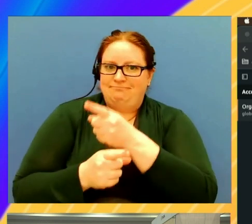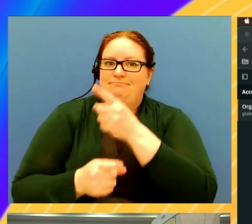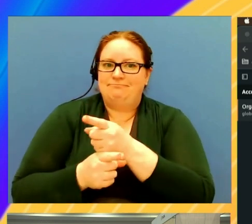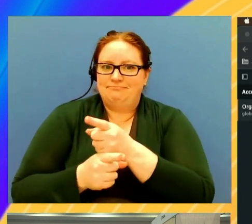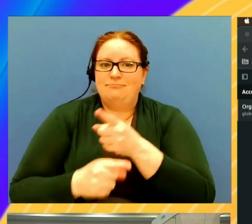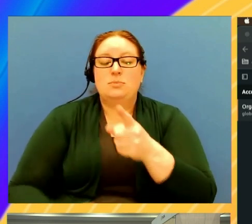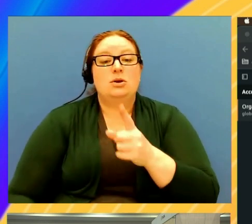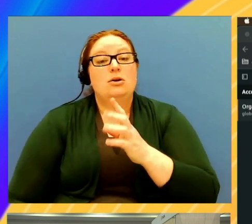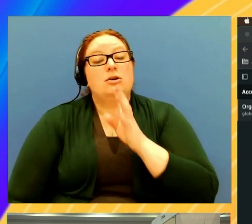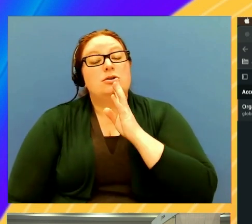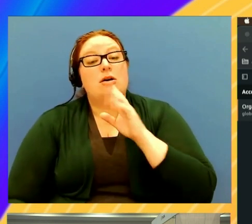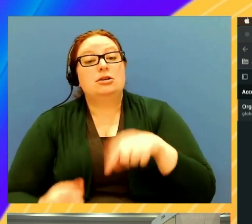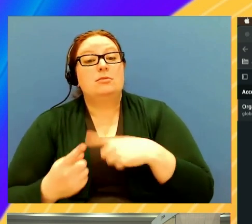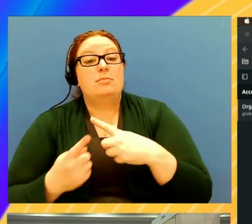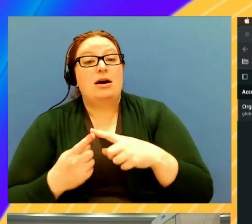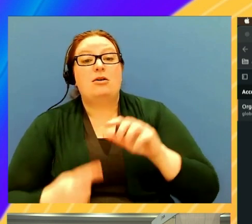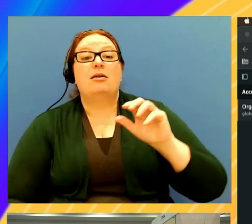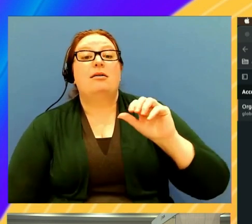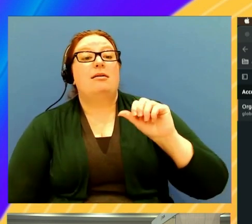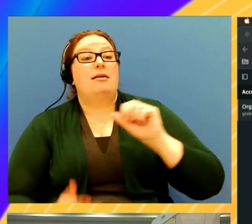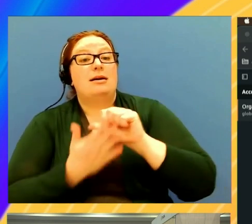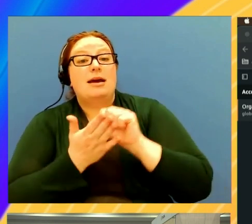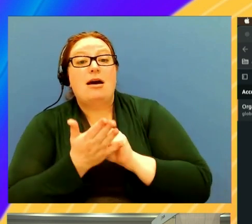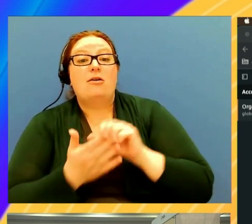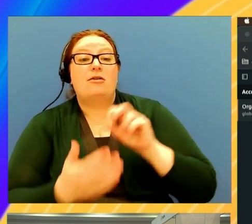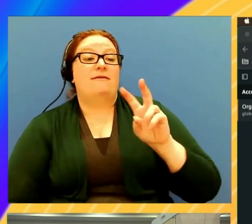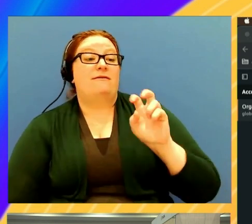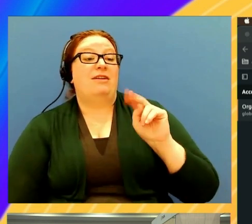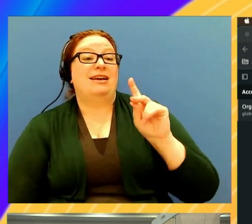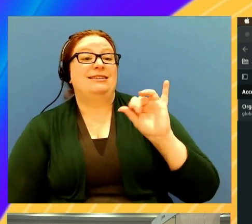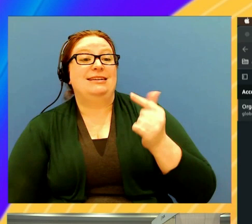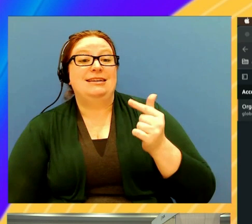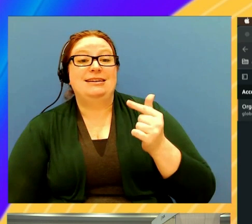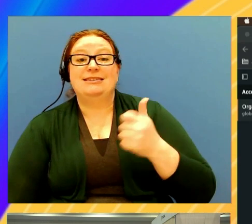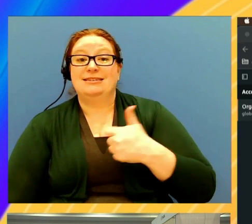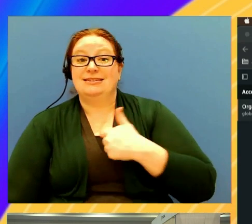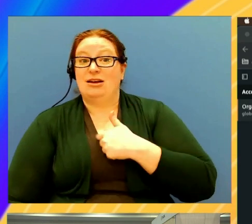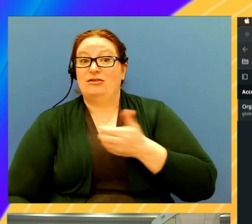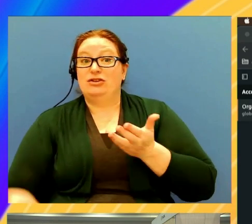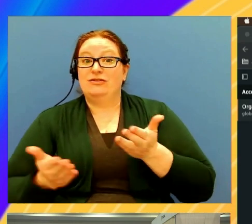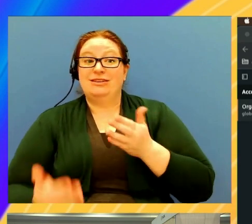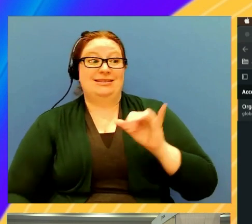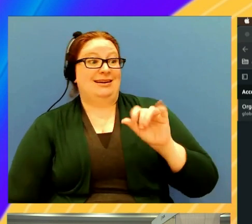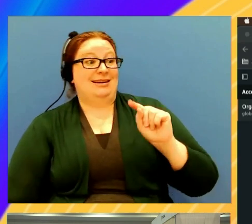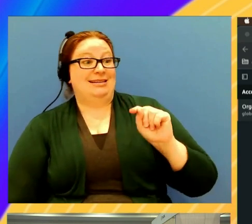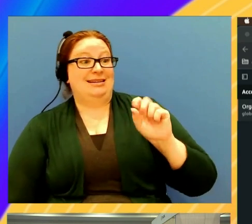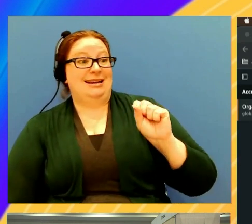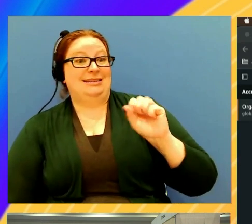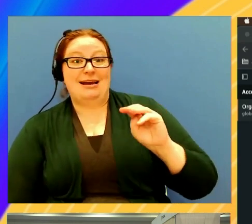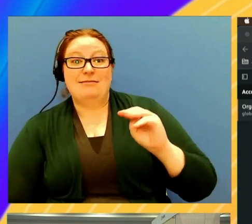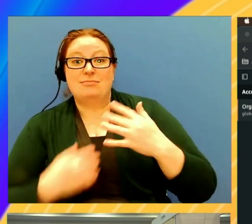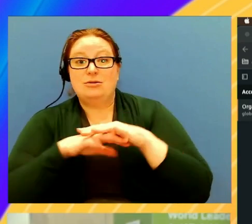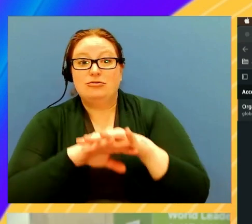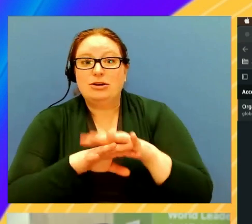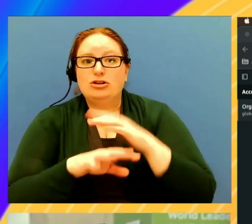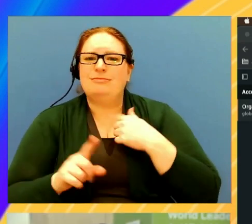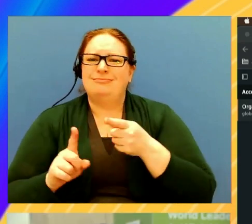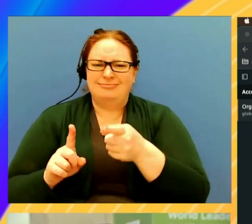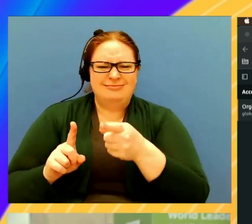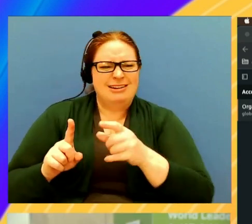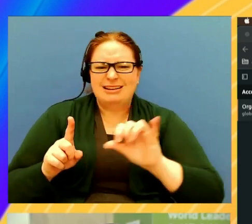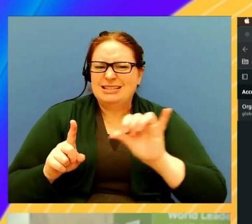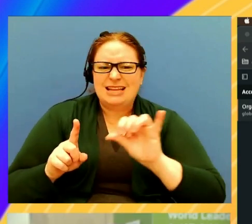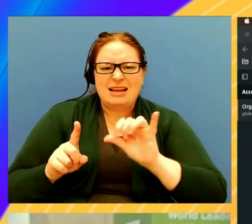ITSM integration and account vending, self-service. That's where the APIs come in. And here you can see that we're basically doing the exact same